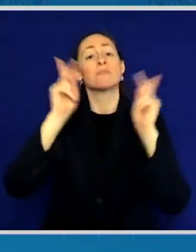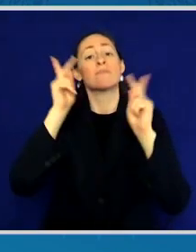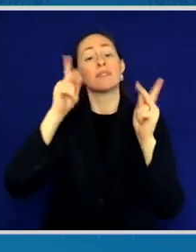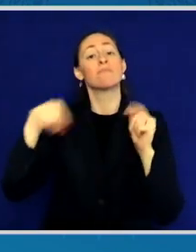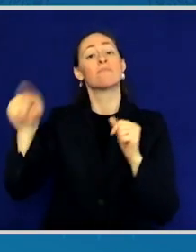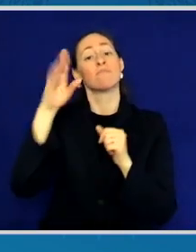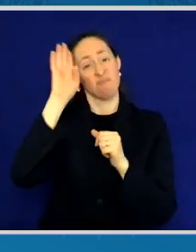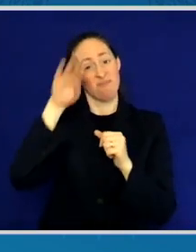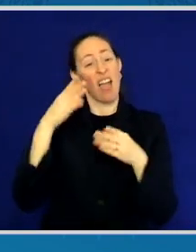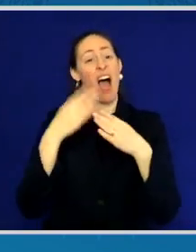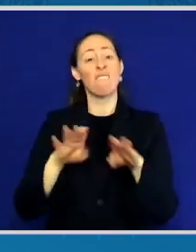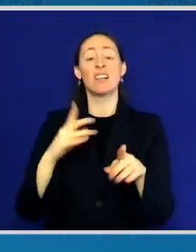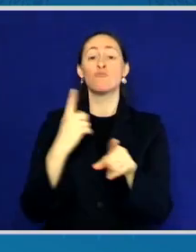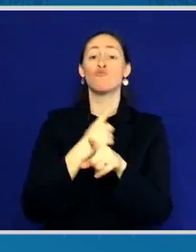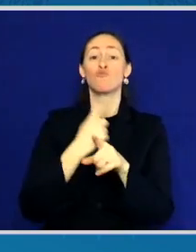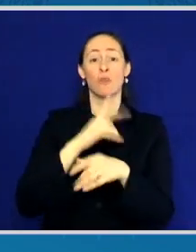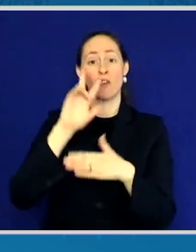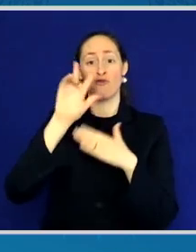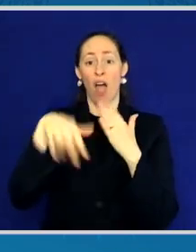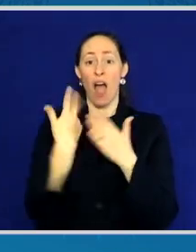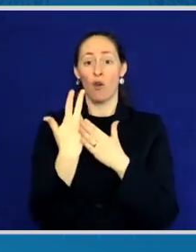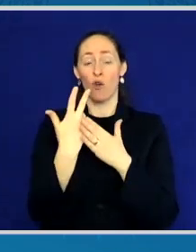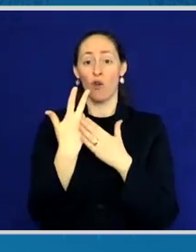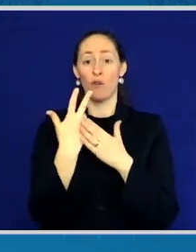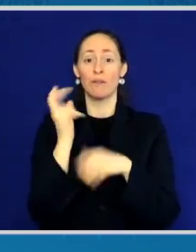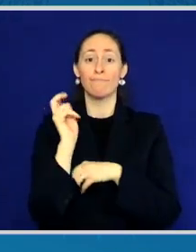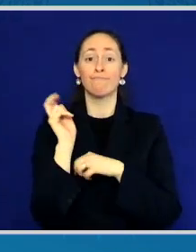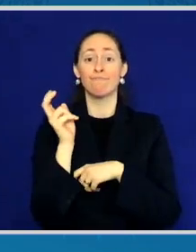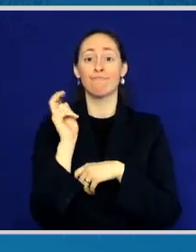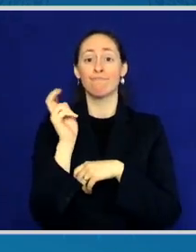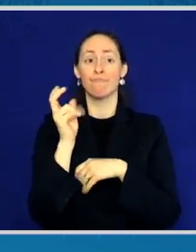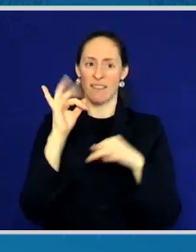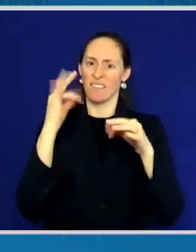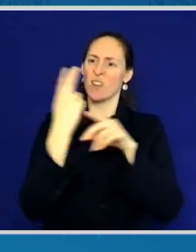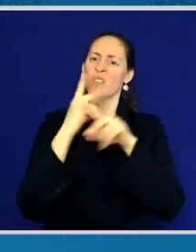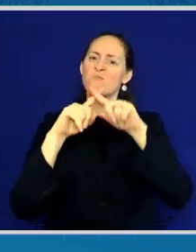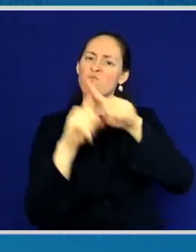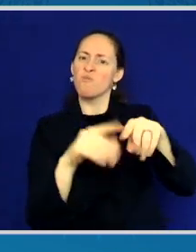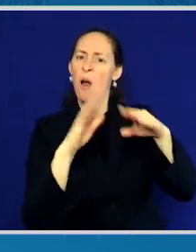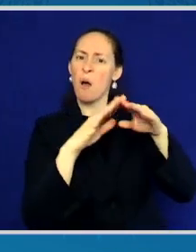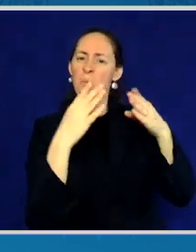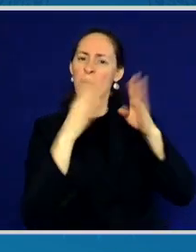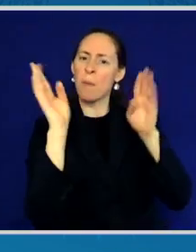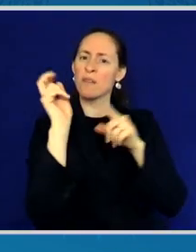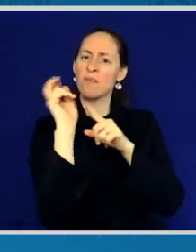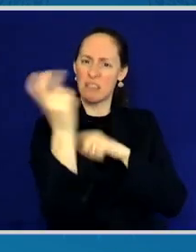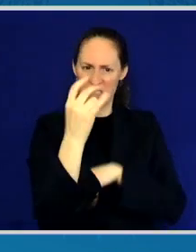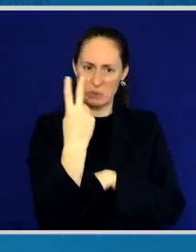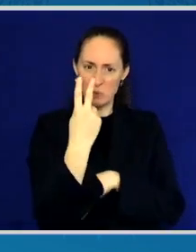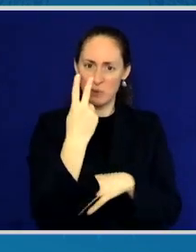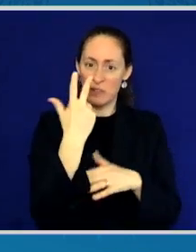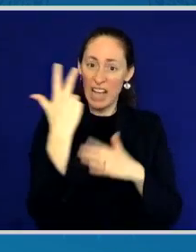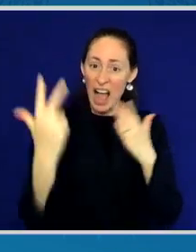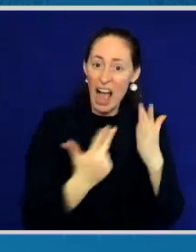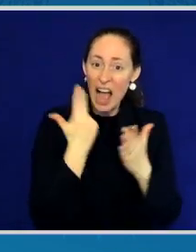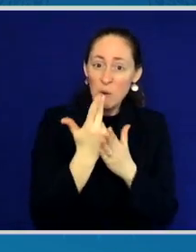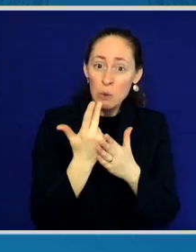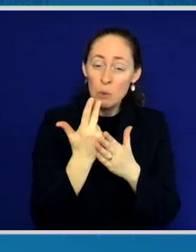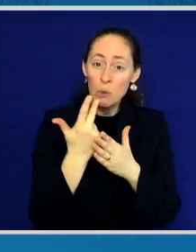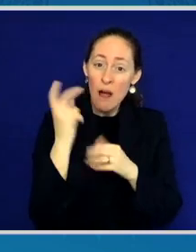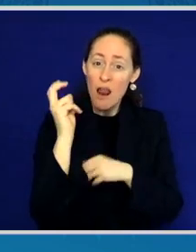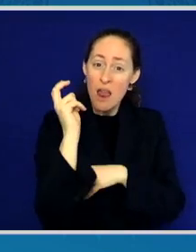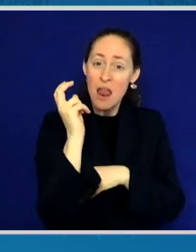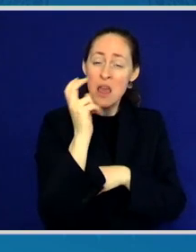getting to and from a job if they use public transportation. So that's 2 hours of opportunity cost loss. I think the